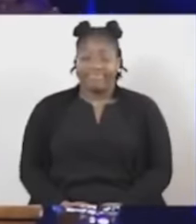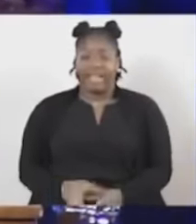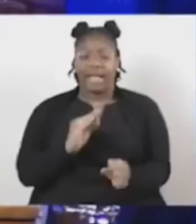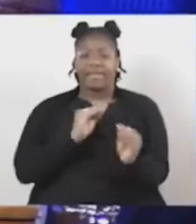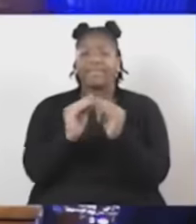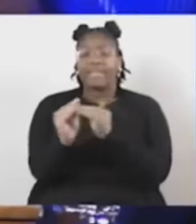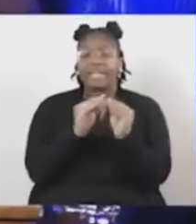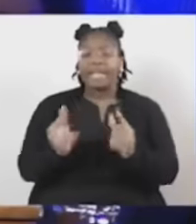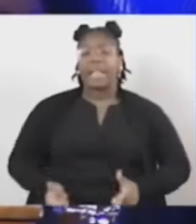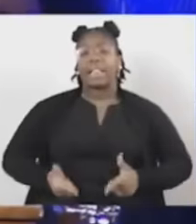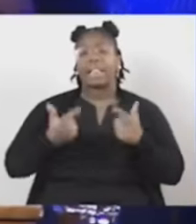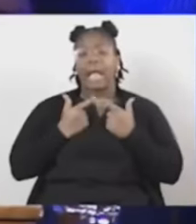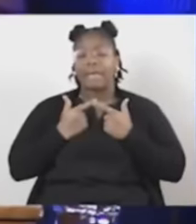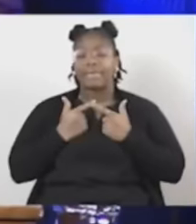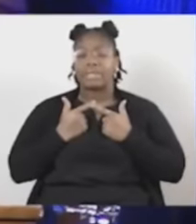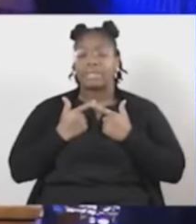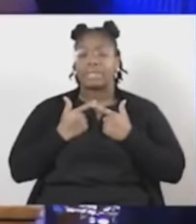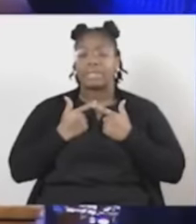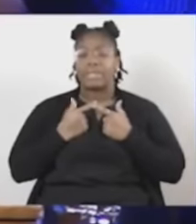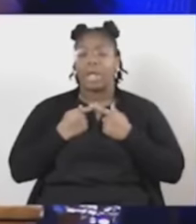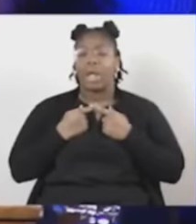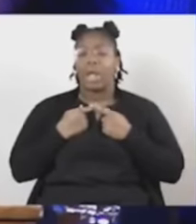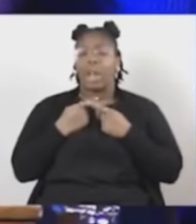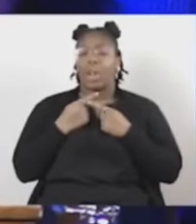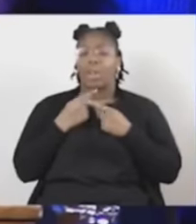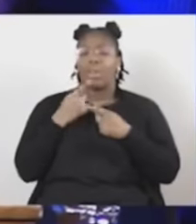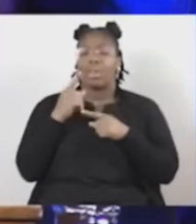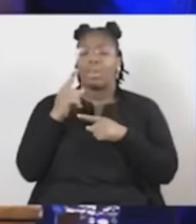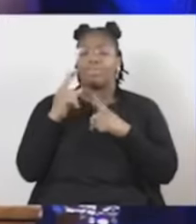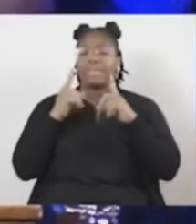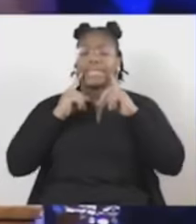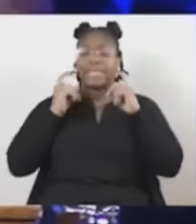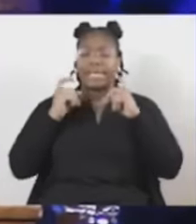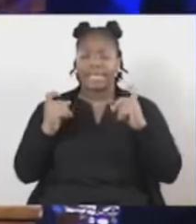Fixing life's loose threads.